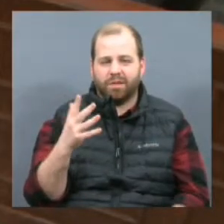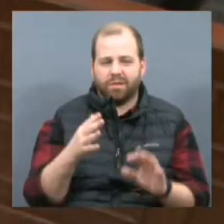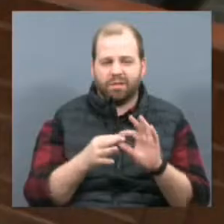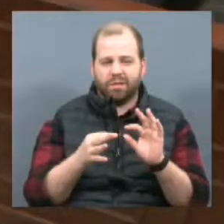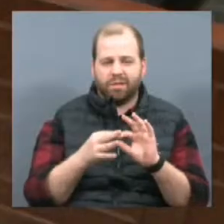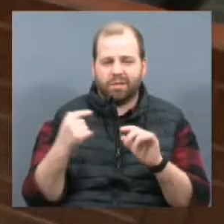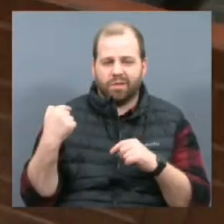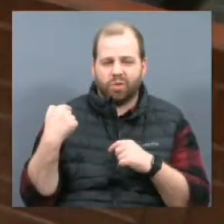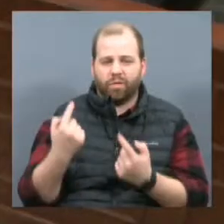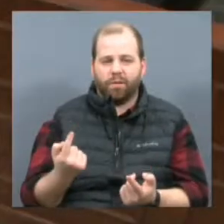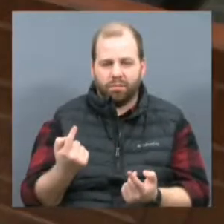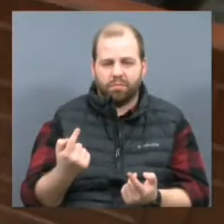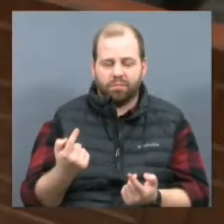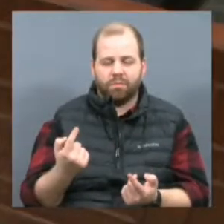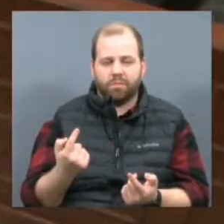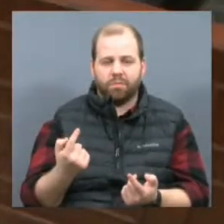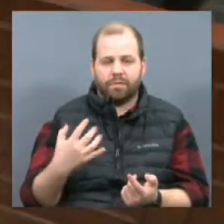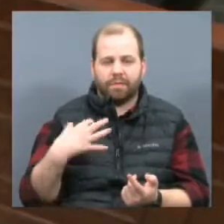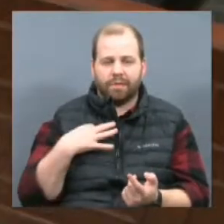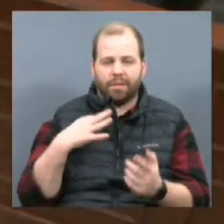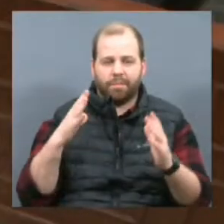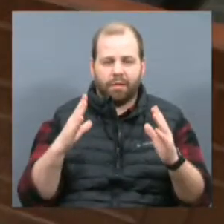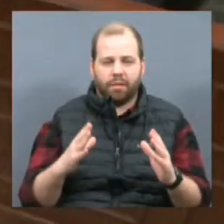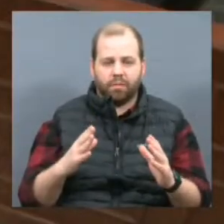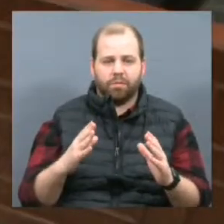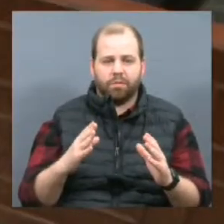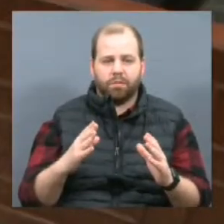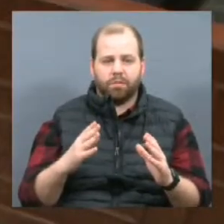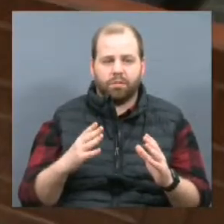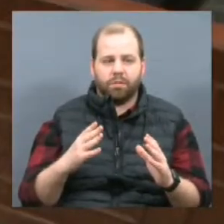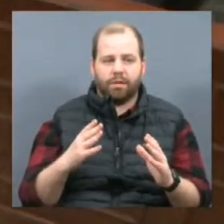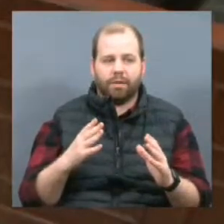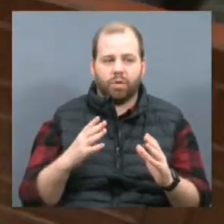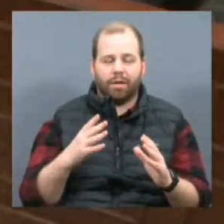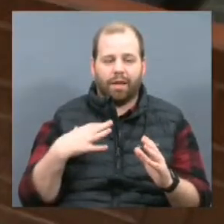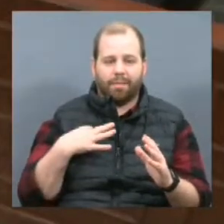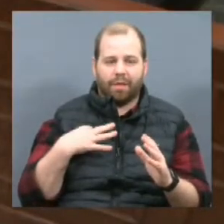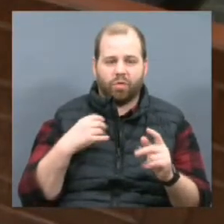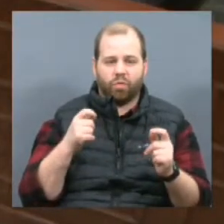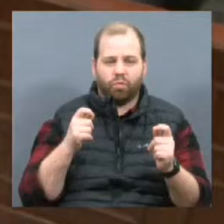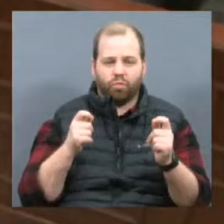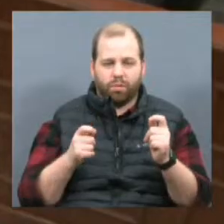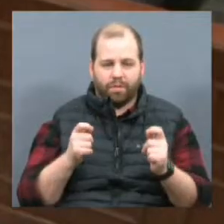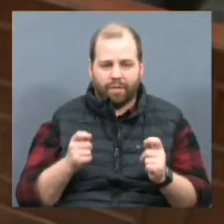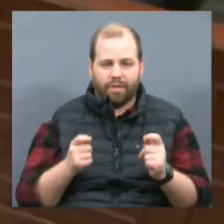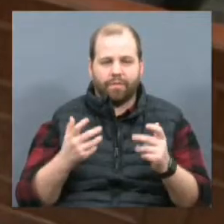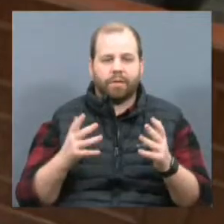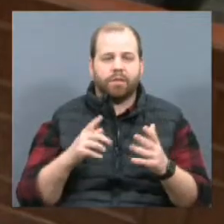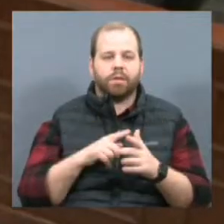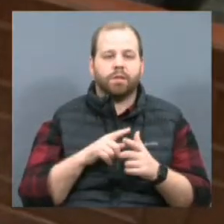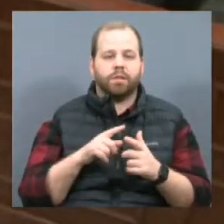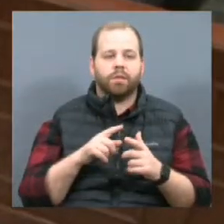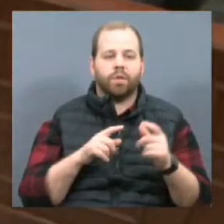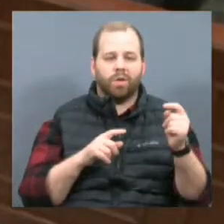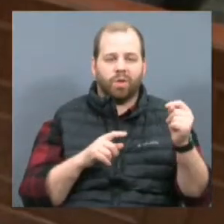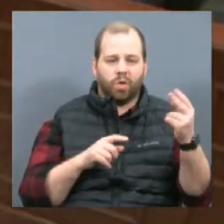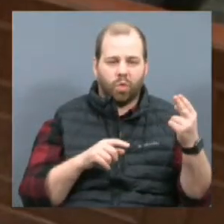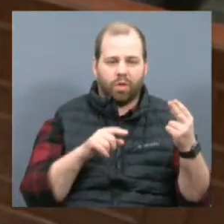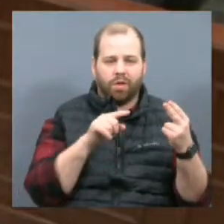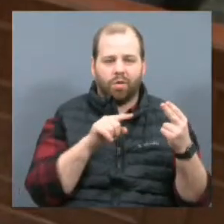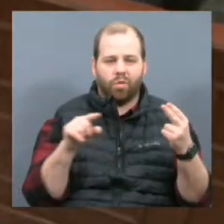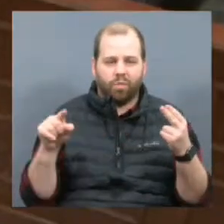point? The applicant has, at the podium, Yes, please. revised the application. It's going to be Thursday through